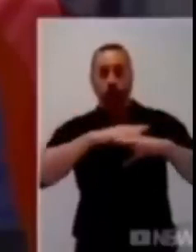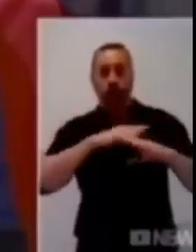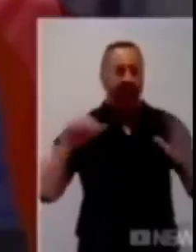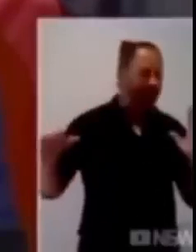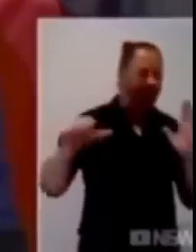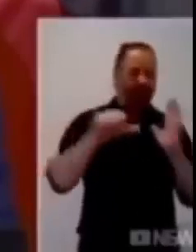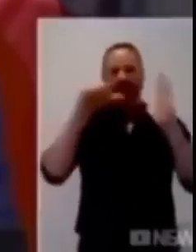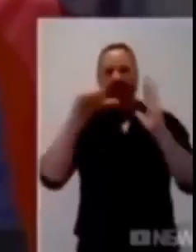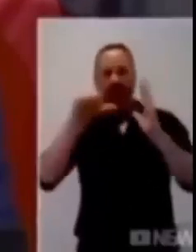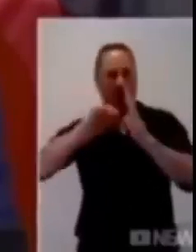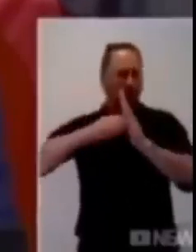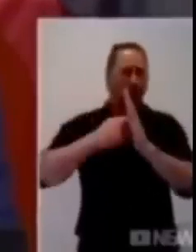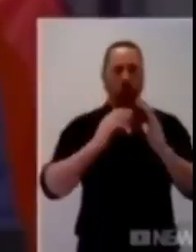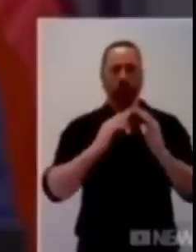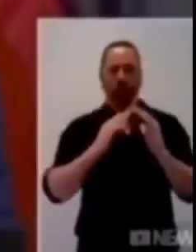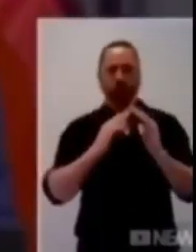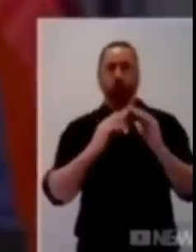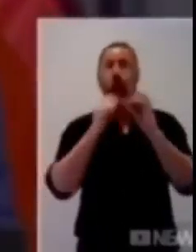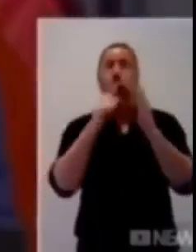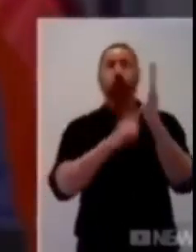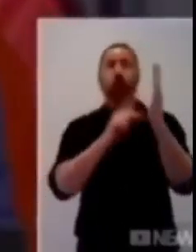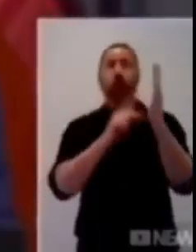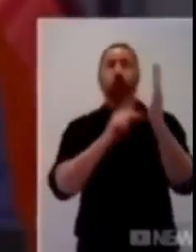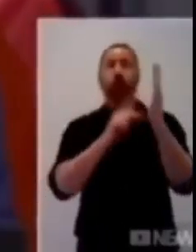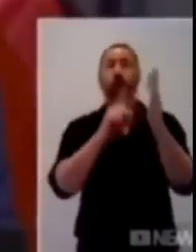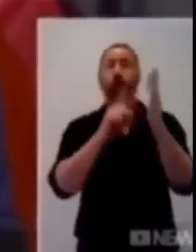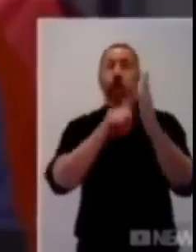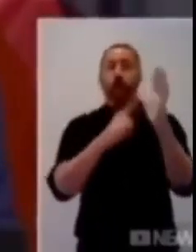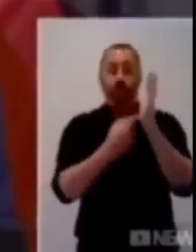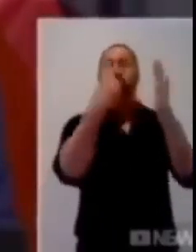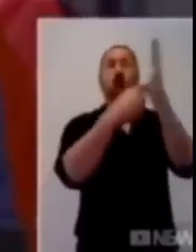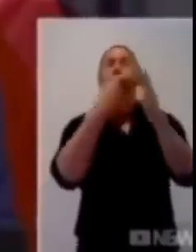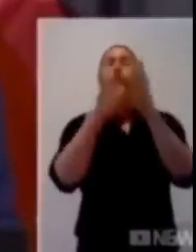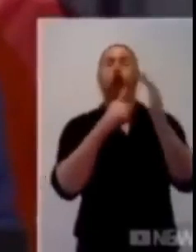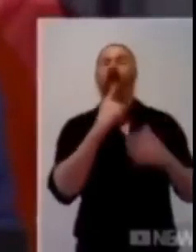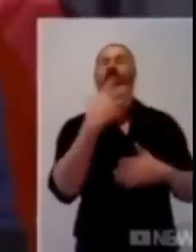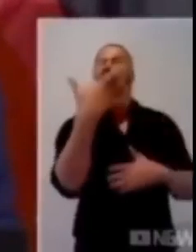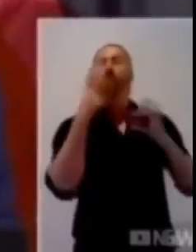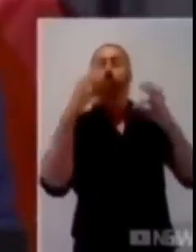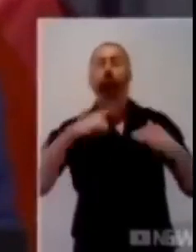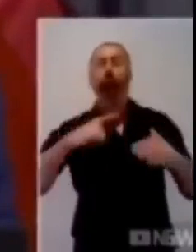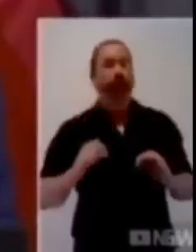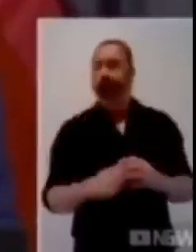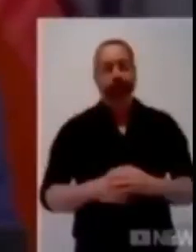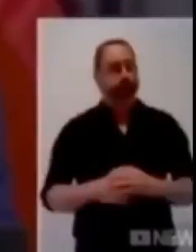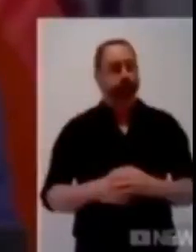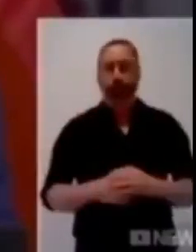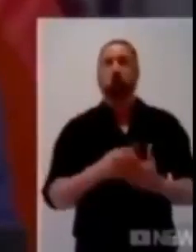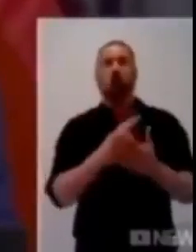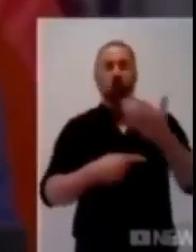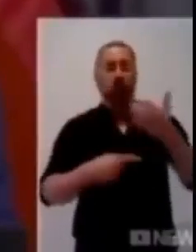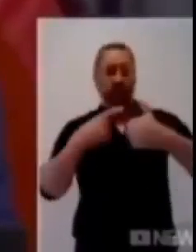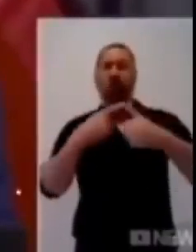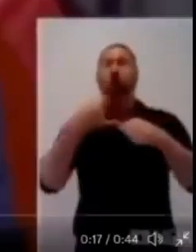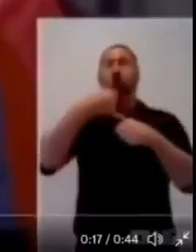That means residents of Injari and Rockhole no longer have the five reasons to leave their home. They can only leave for medical treatment in an emergency or